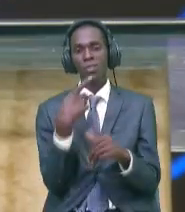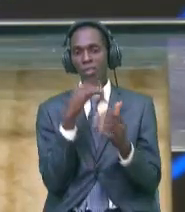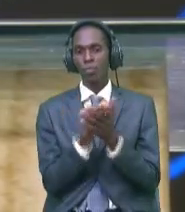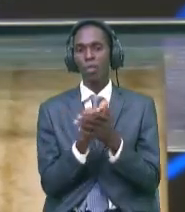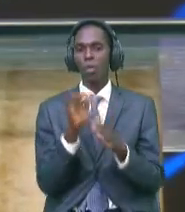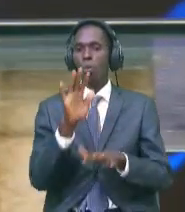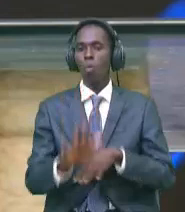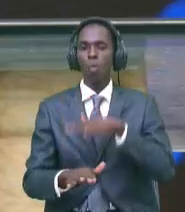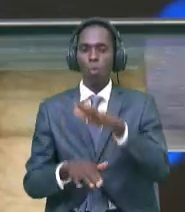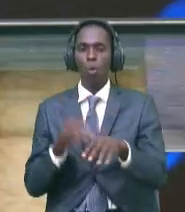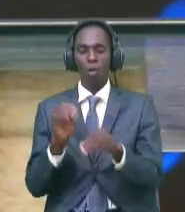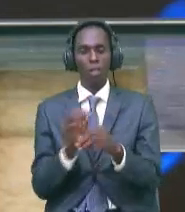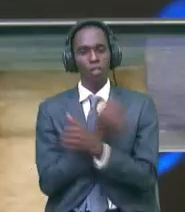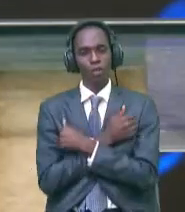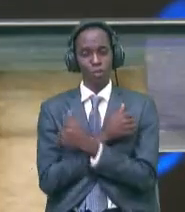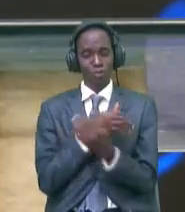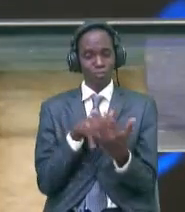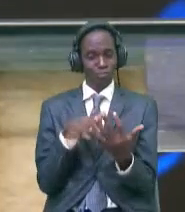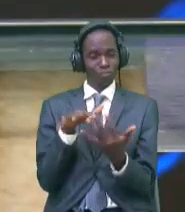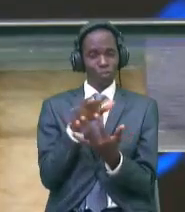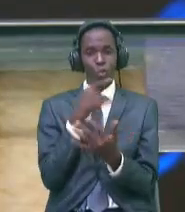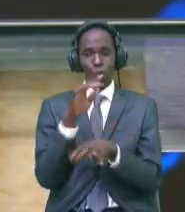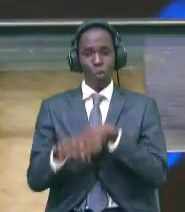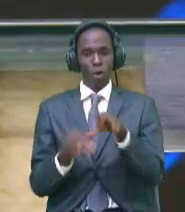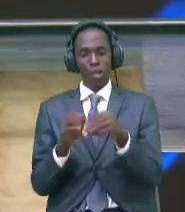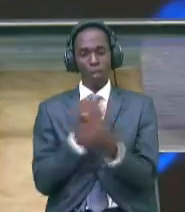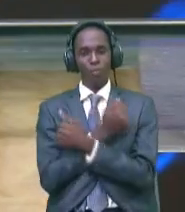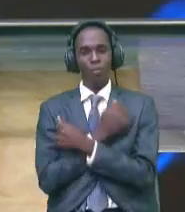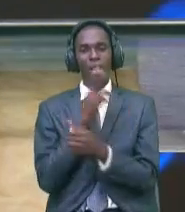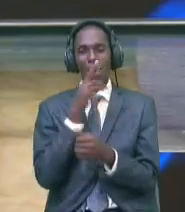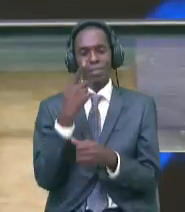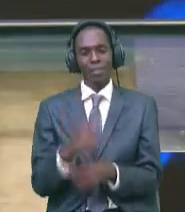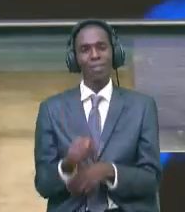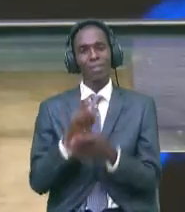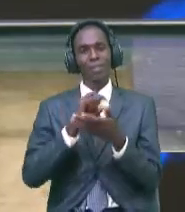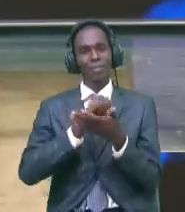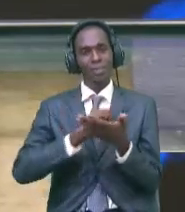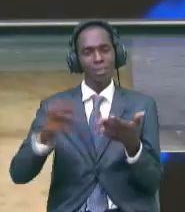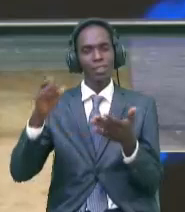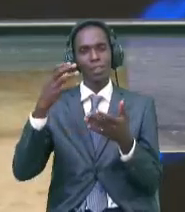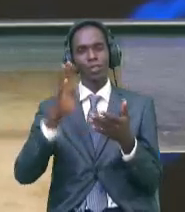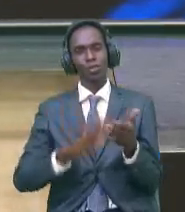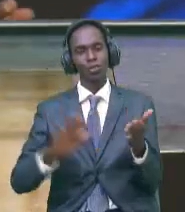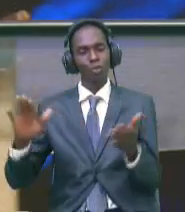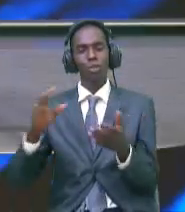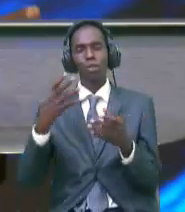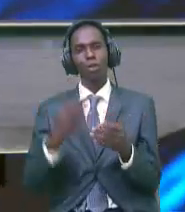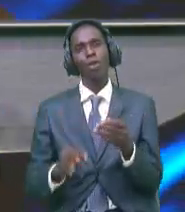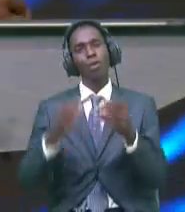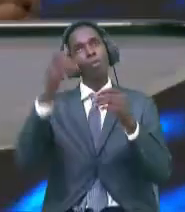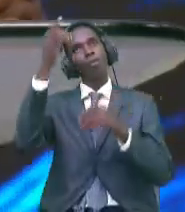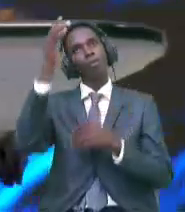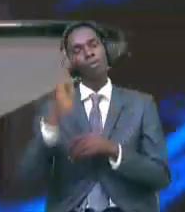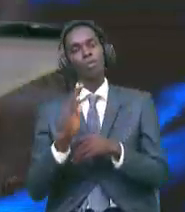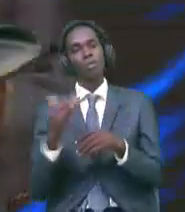God. Those are the people of God. Those are the real children of God. Those are the people that